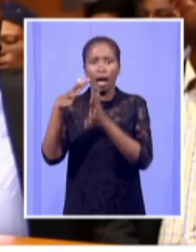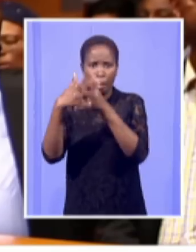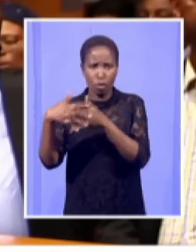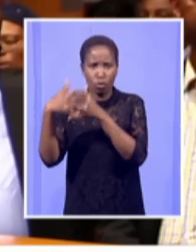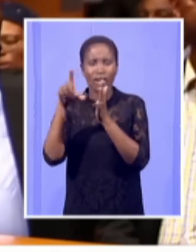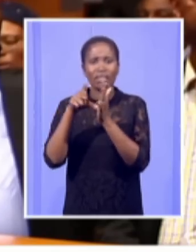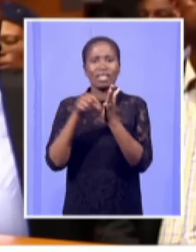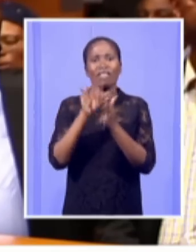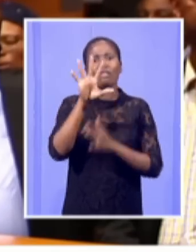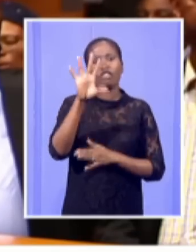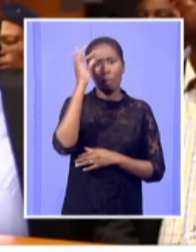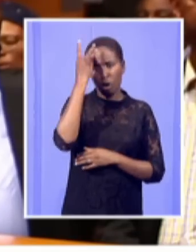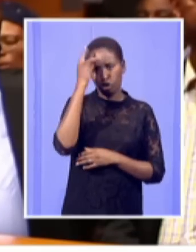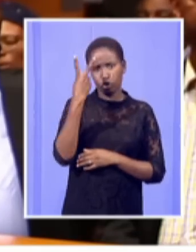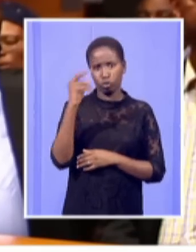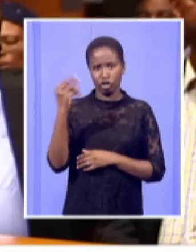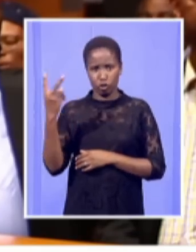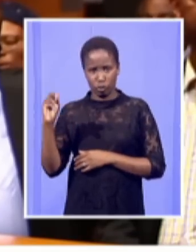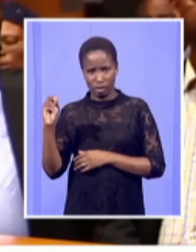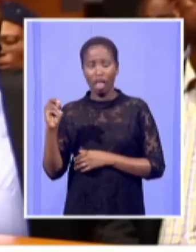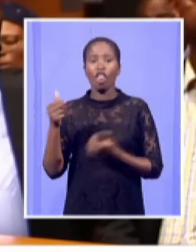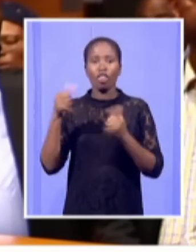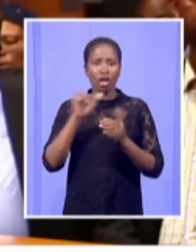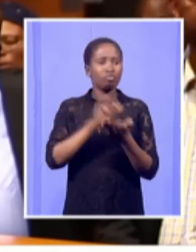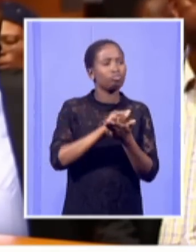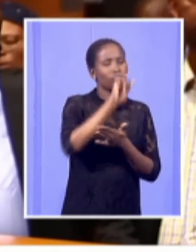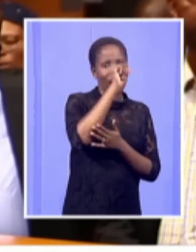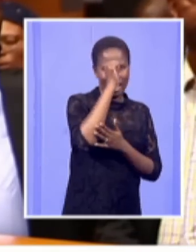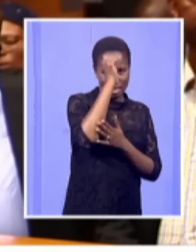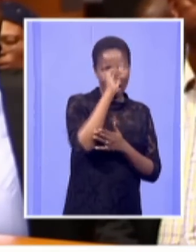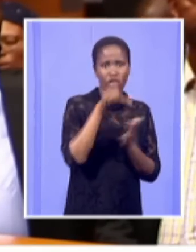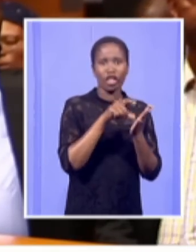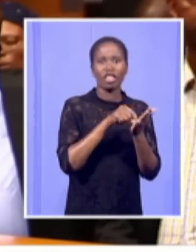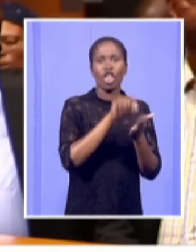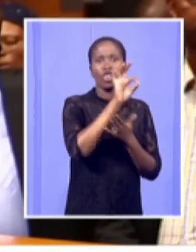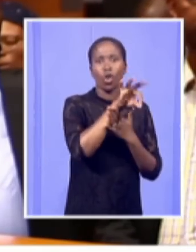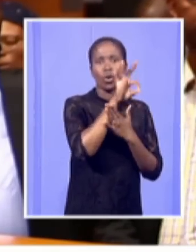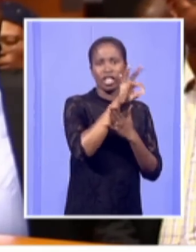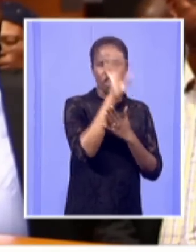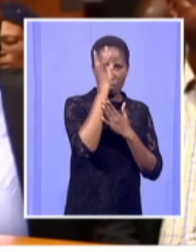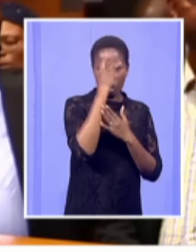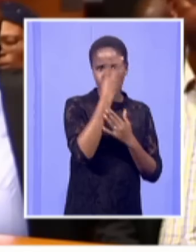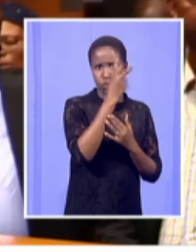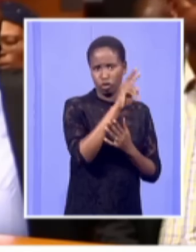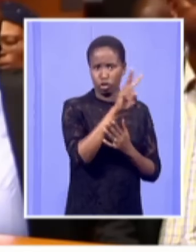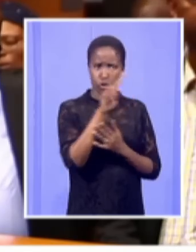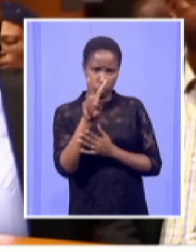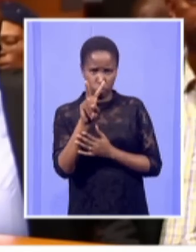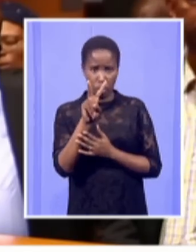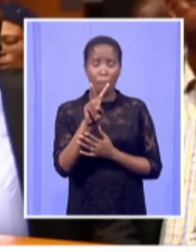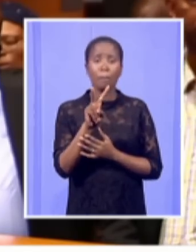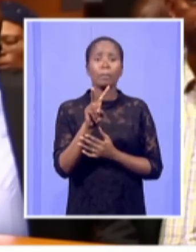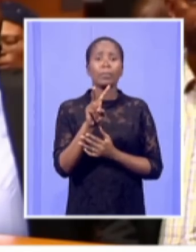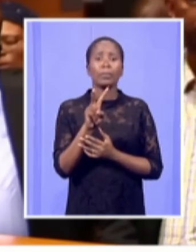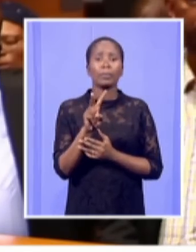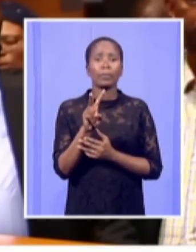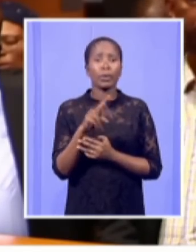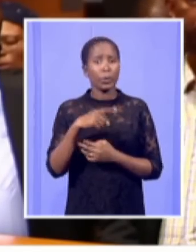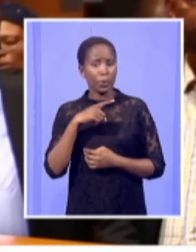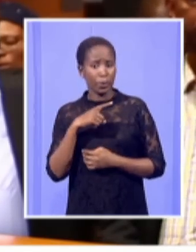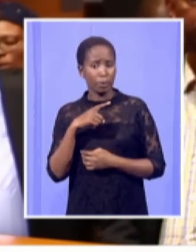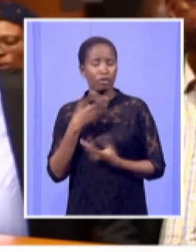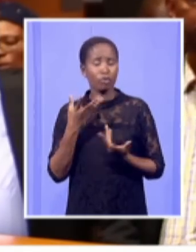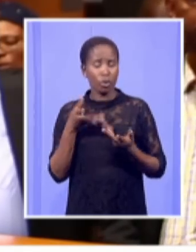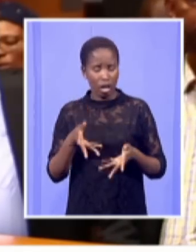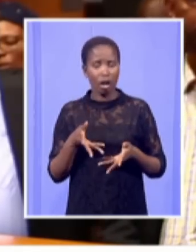March 2020, and I further went to India on the 13th of March 2022, despite the intention of the state